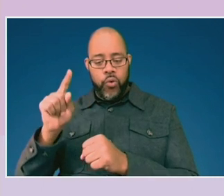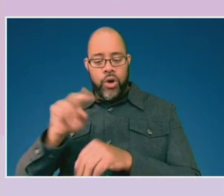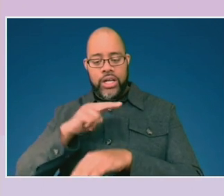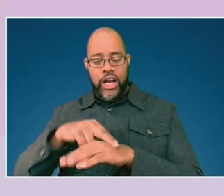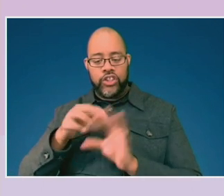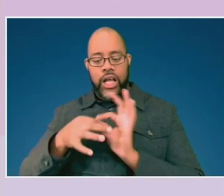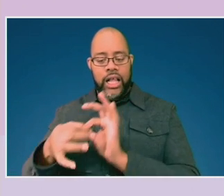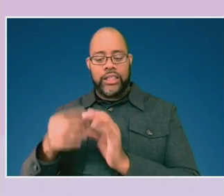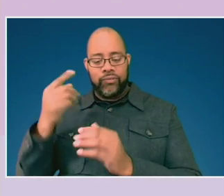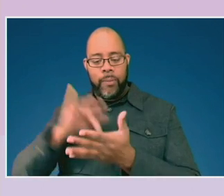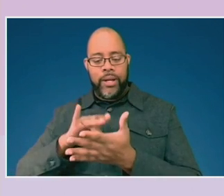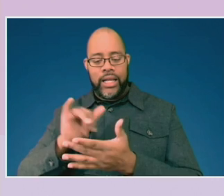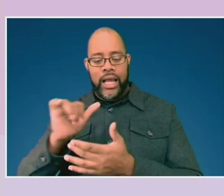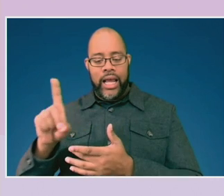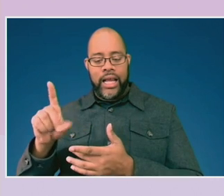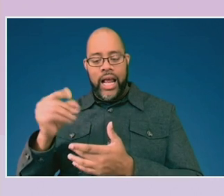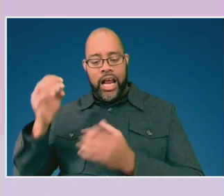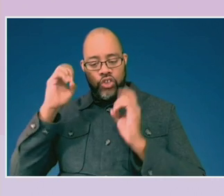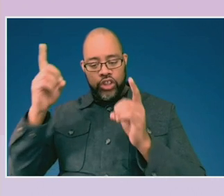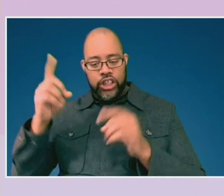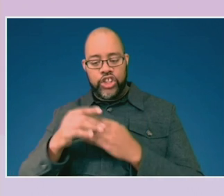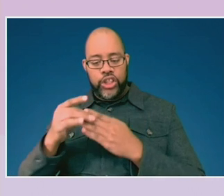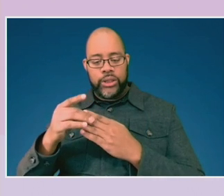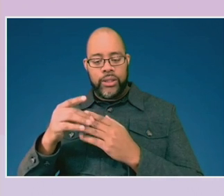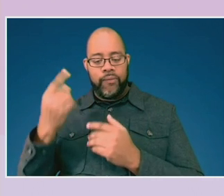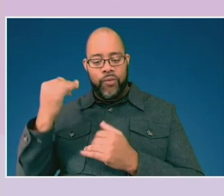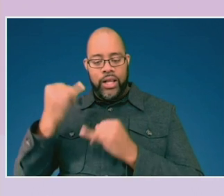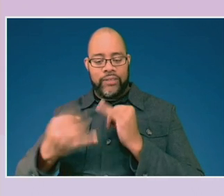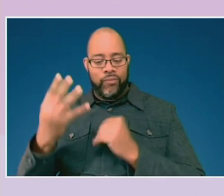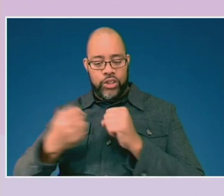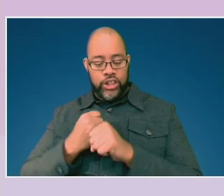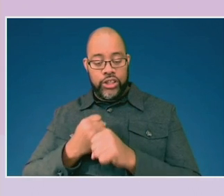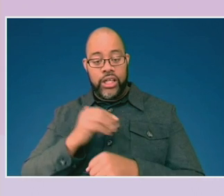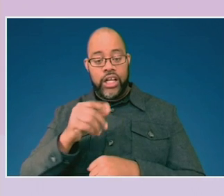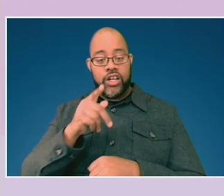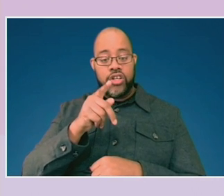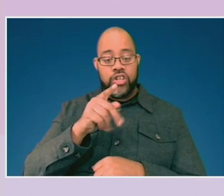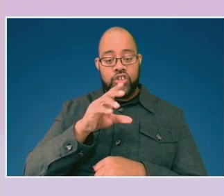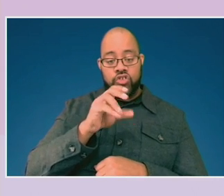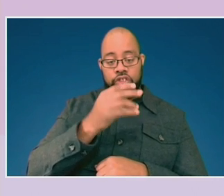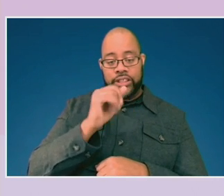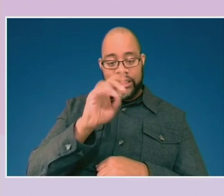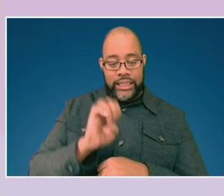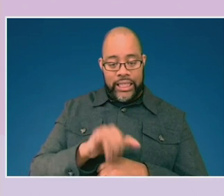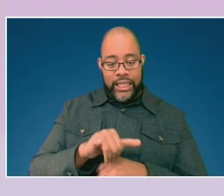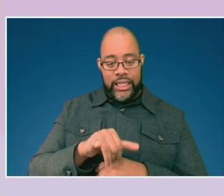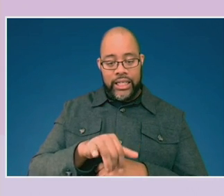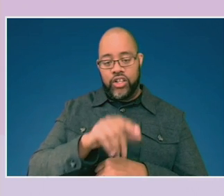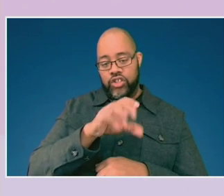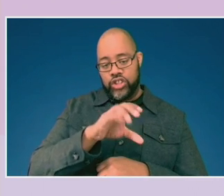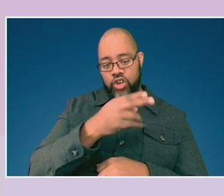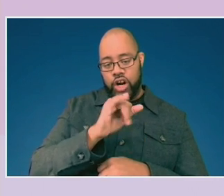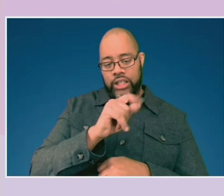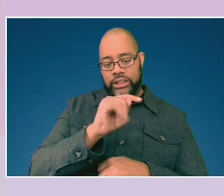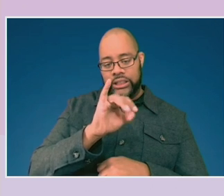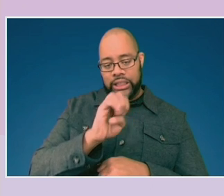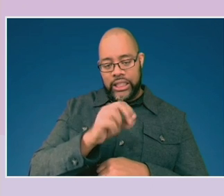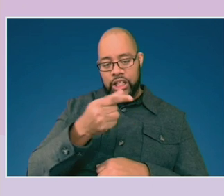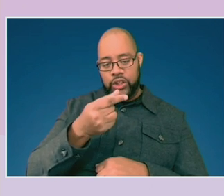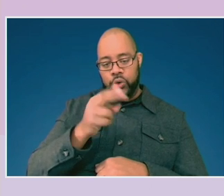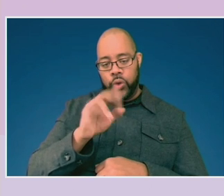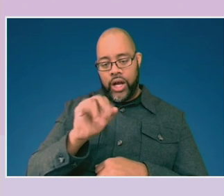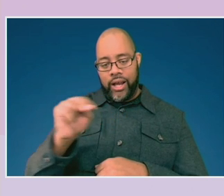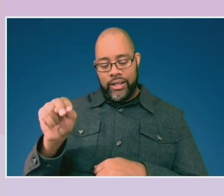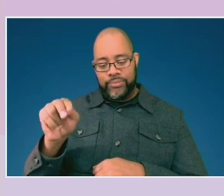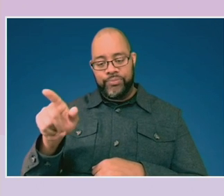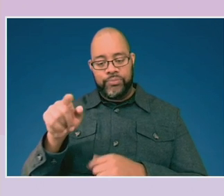4 years. And last but certainly not least, Christy Gwynn has been the Deputy Bureau Chief of the Exempt Services